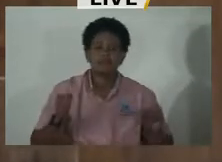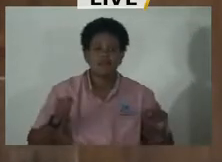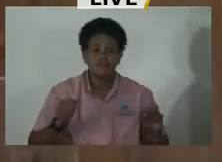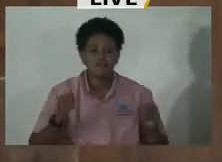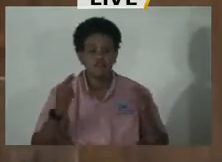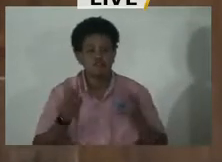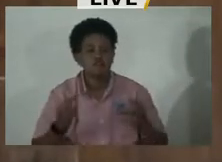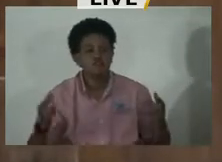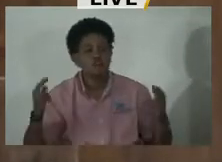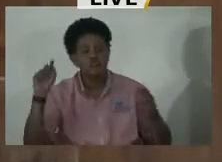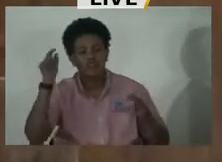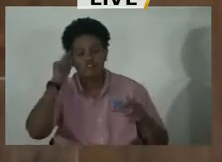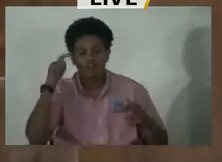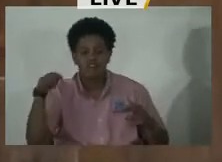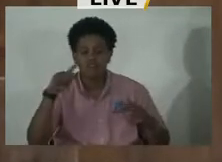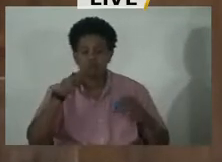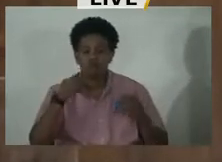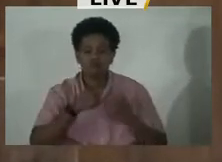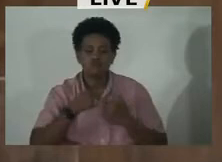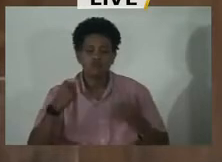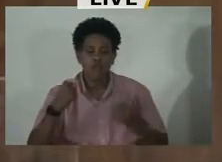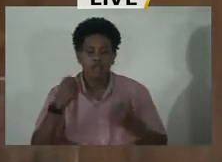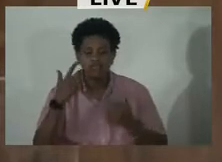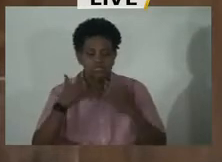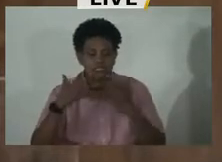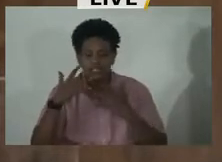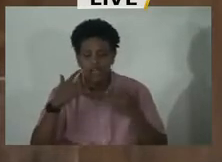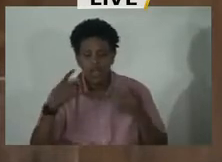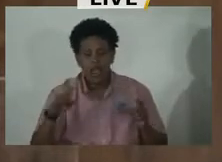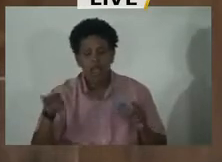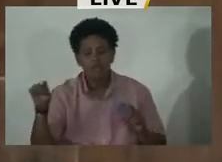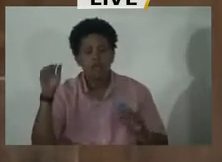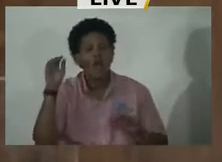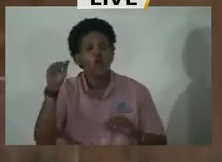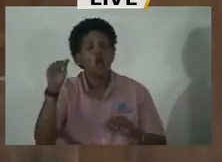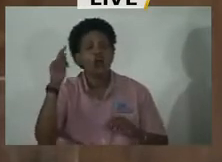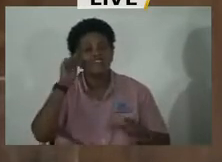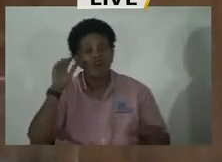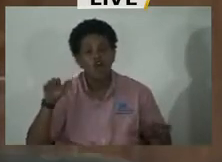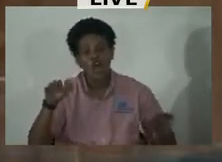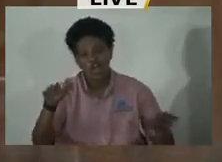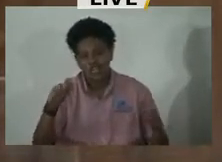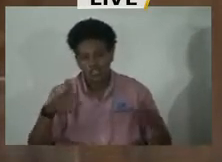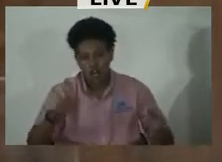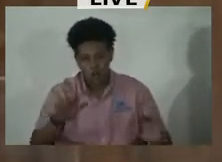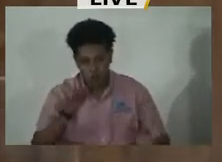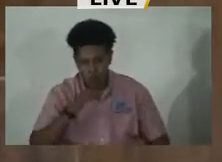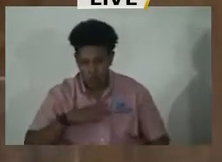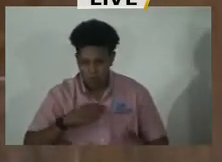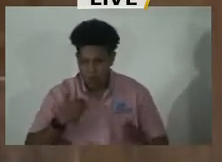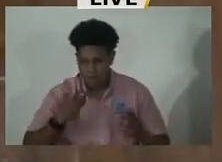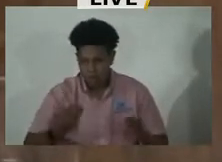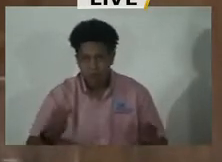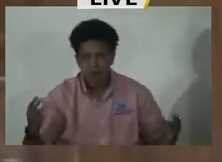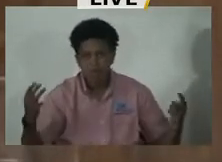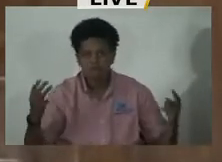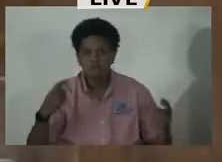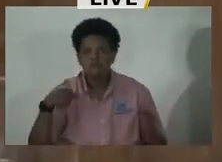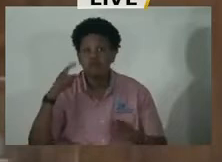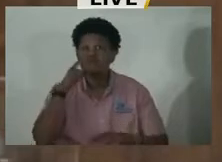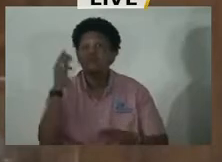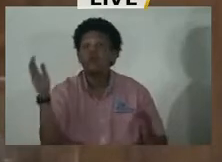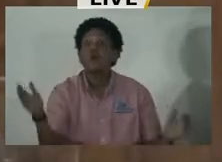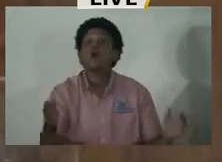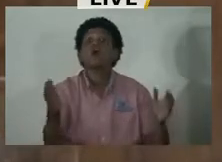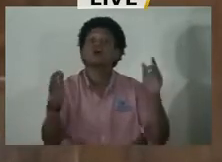resources of the state are stretched, and they're calling for action. And I would urge the